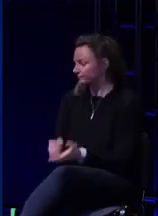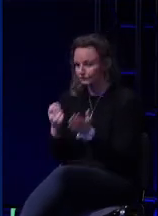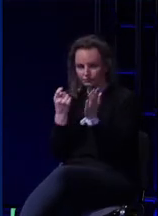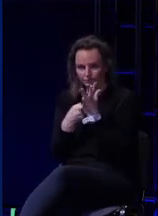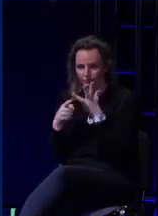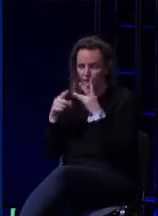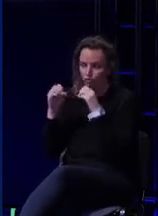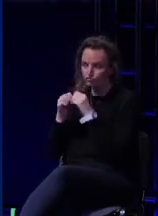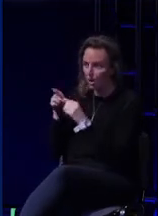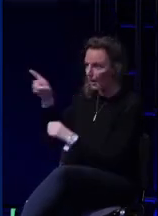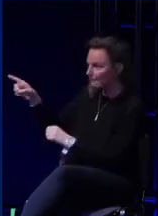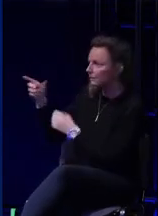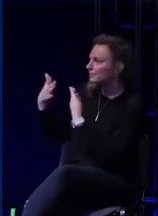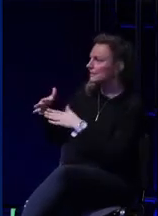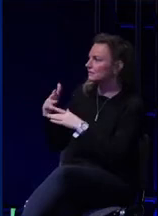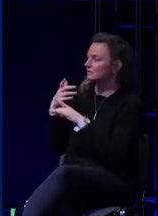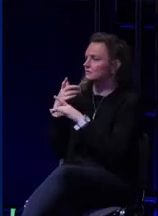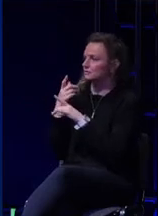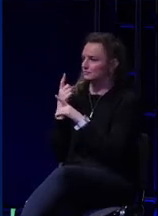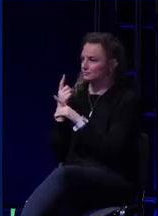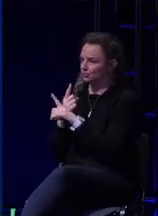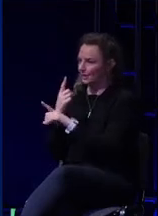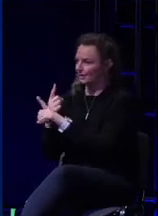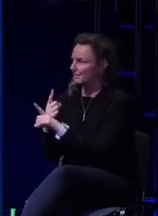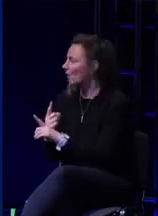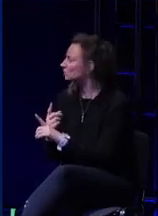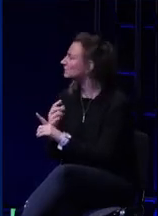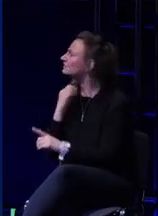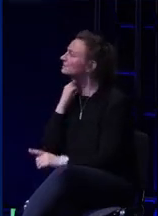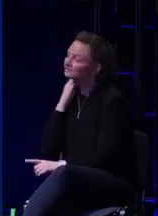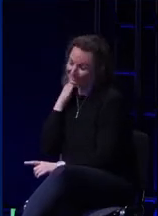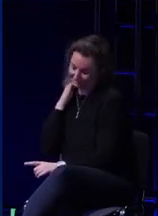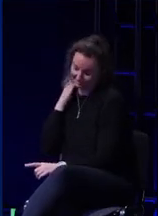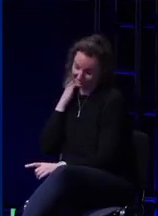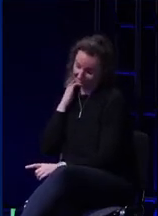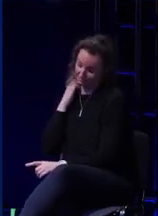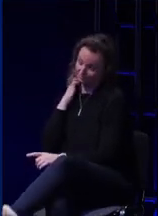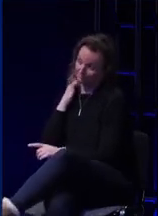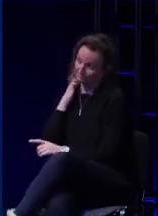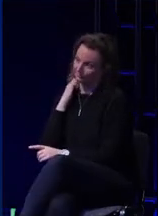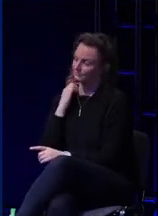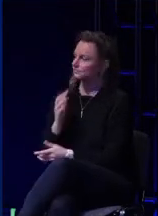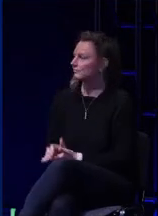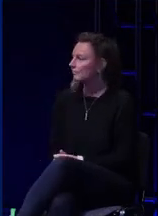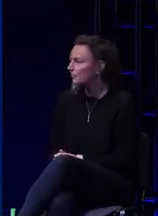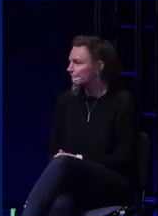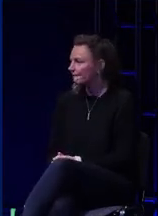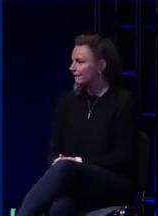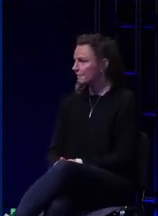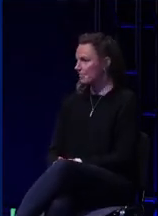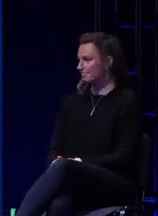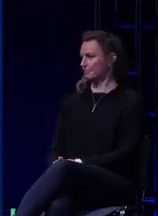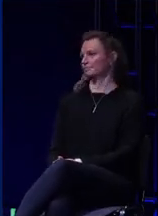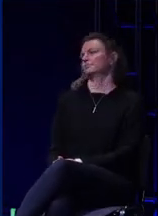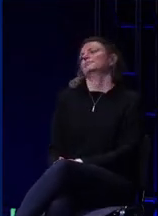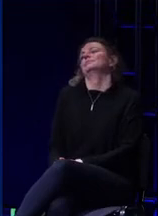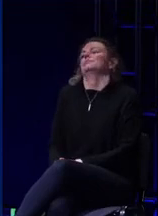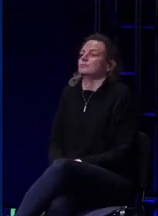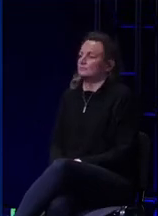about. Make me jump. I know. Sorry. Wake up. I was over there listening. Yeah, I know.